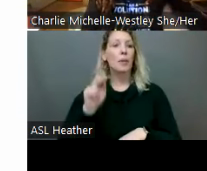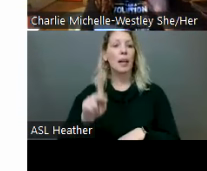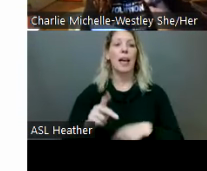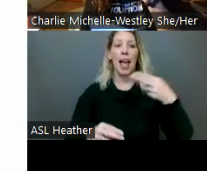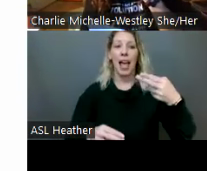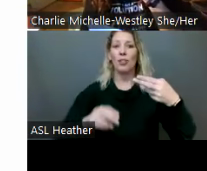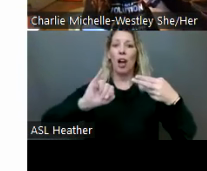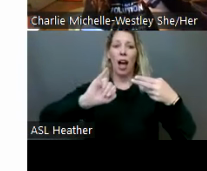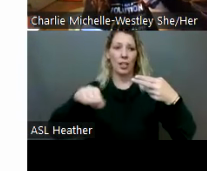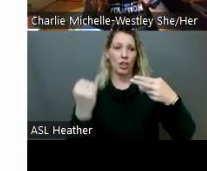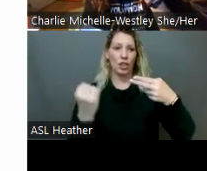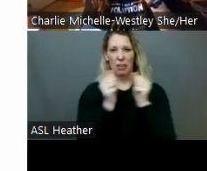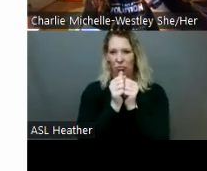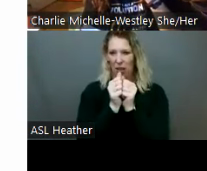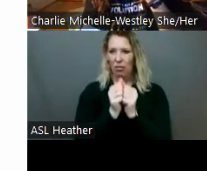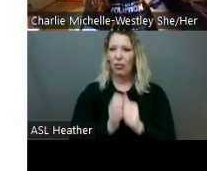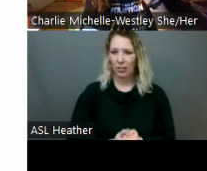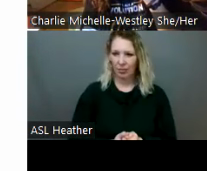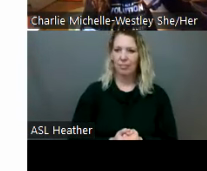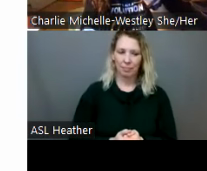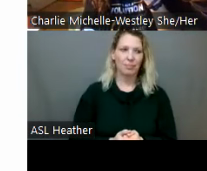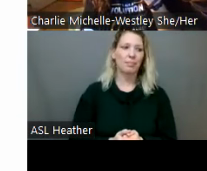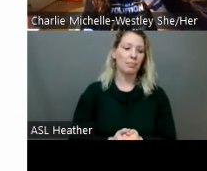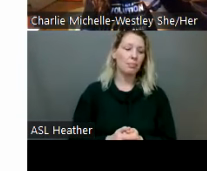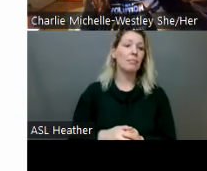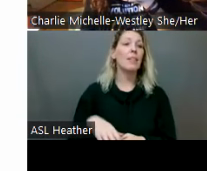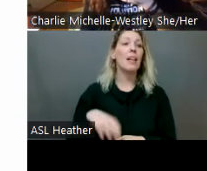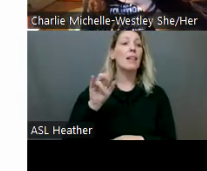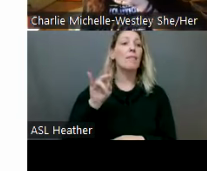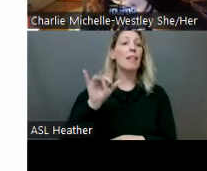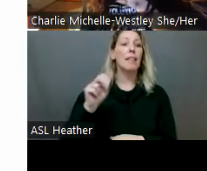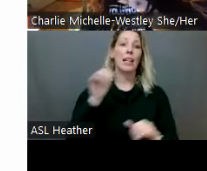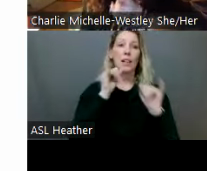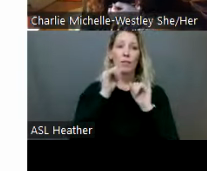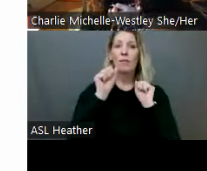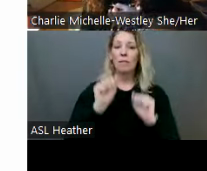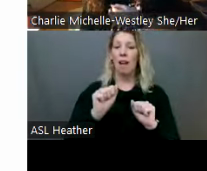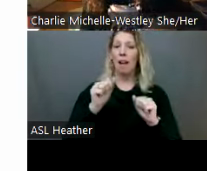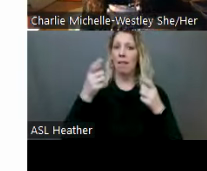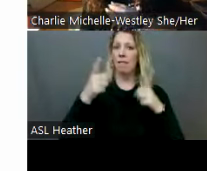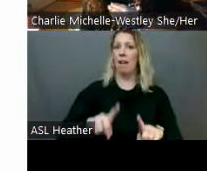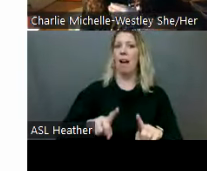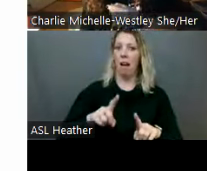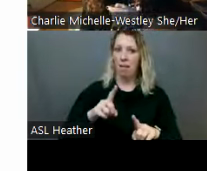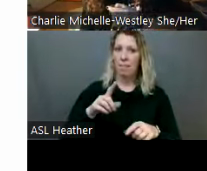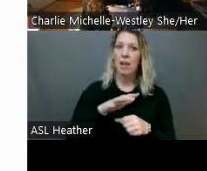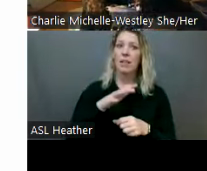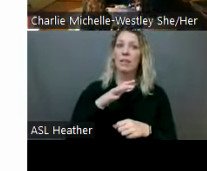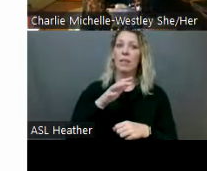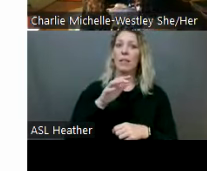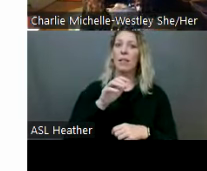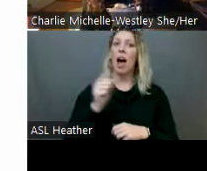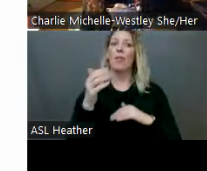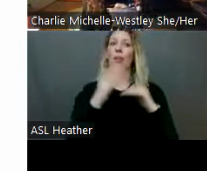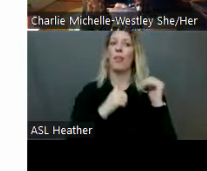I, and J together. Yes. Civilian interviews can take place at locations other than the oversight body's office. That's